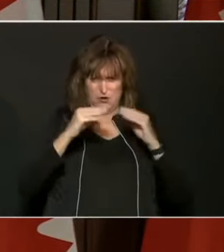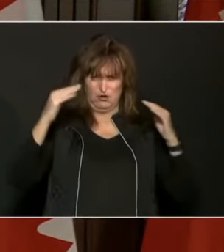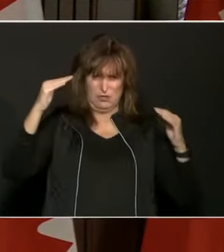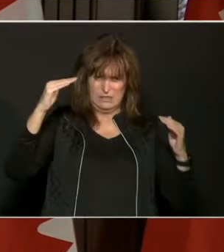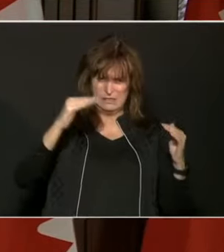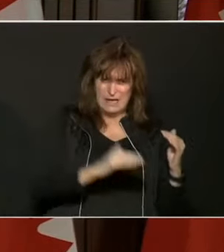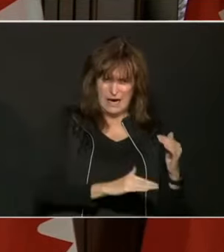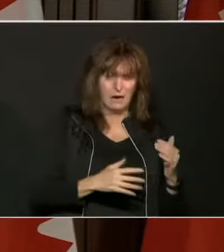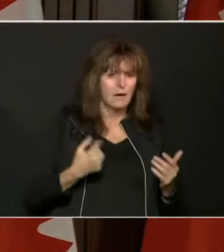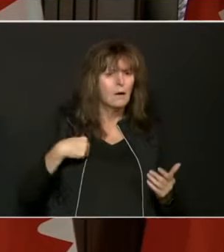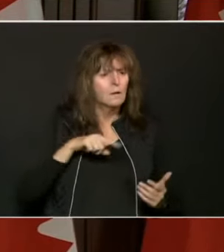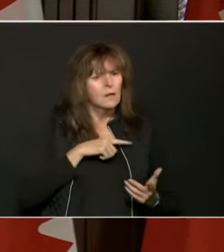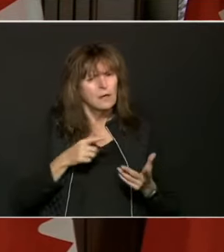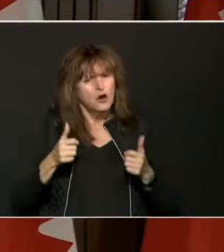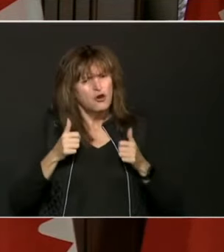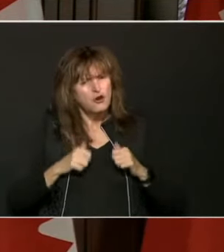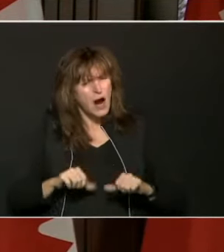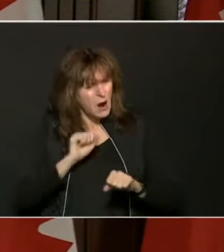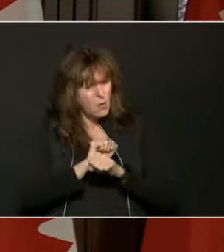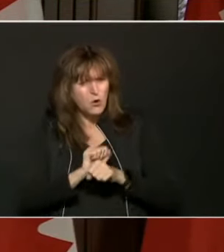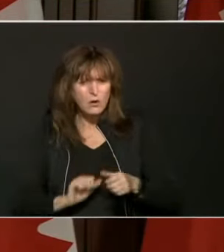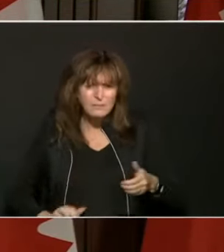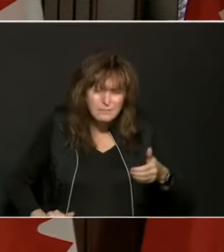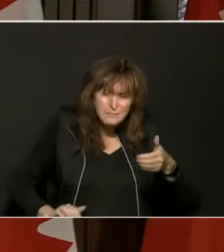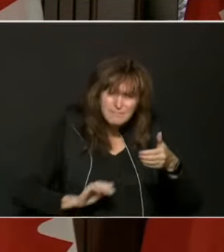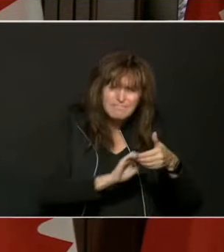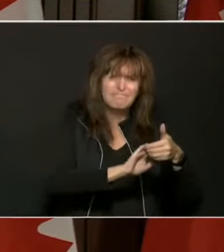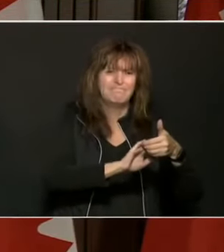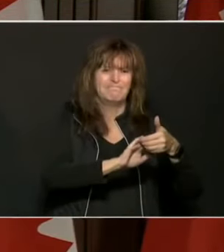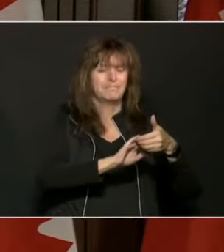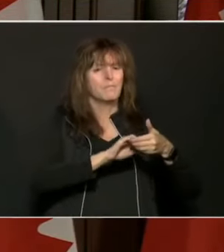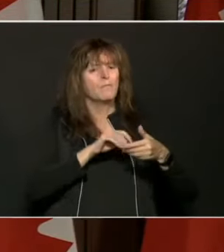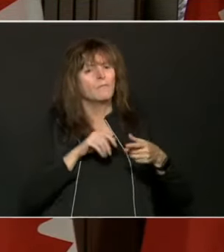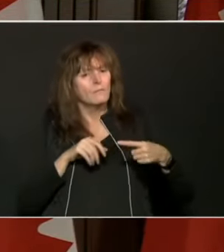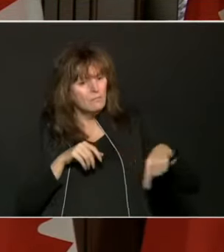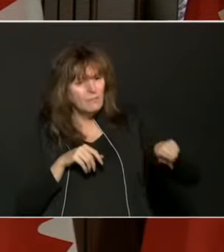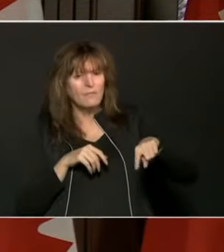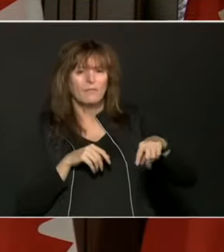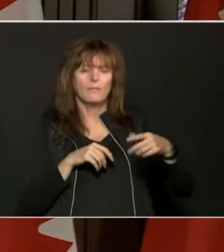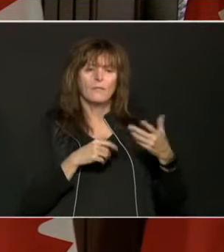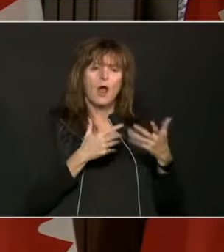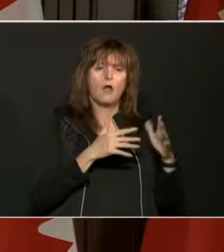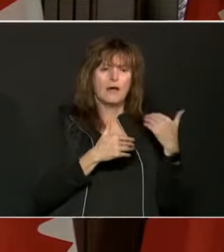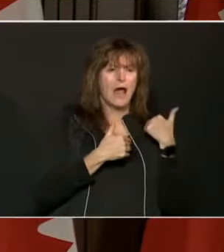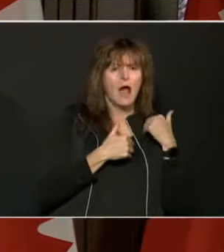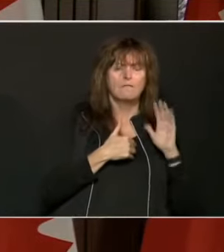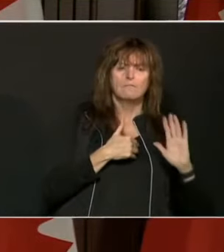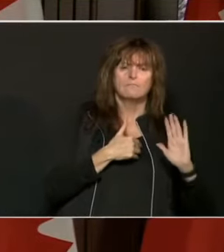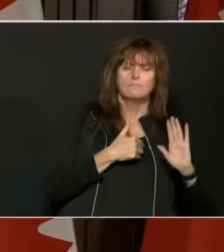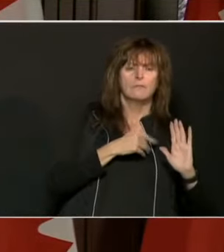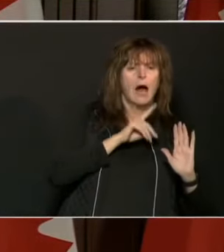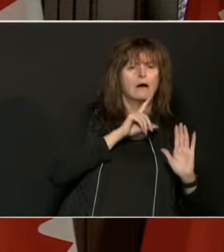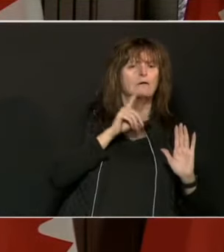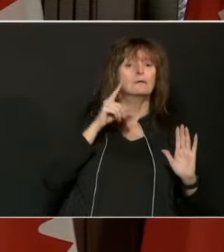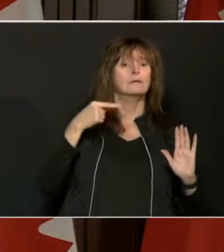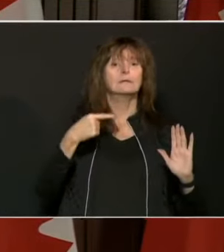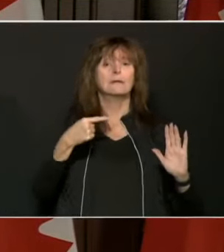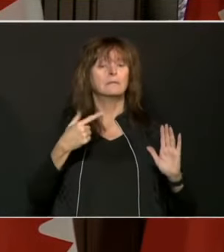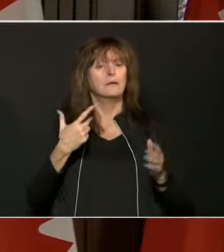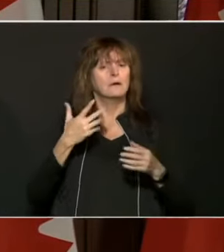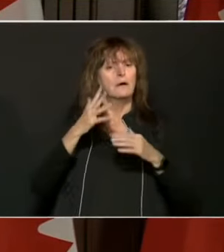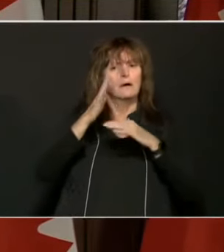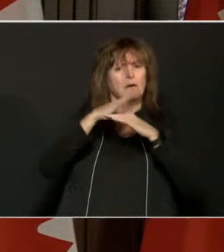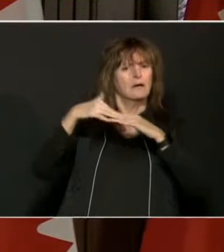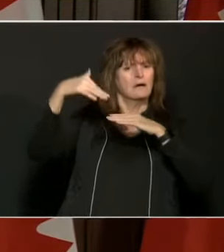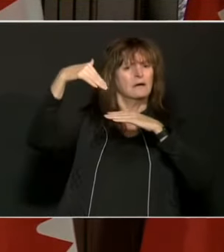the answers to that, and so we're trying to do that even with our First Nation communities, working with them. What do you want to do? How do you want to